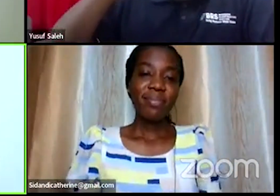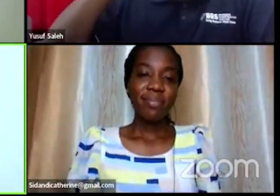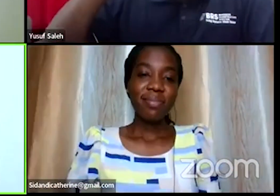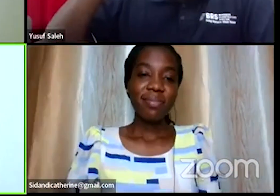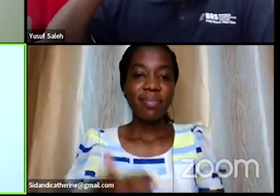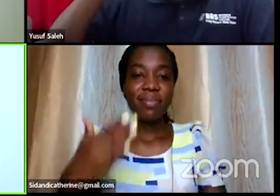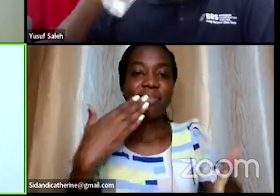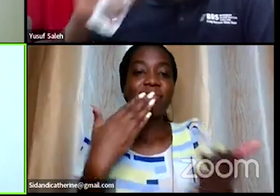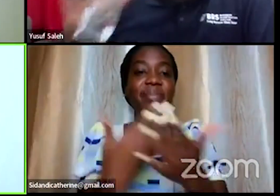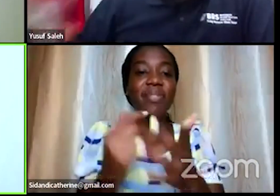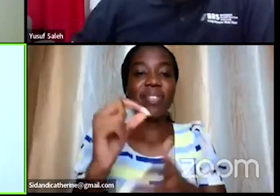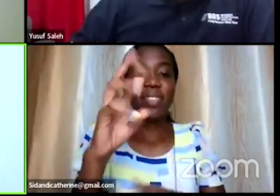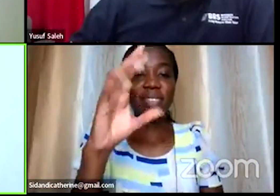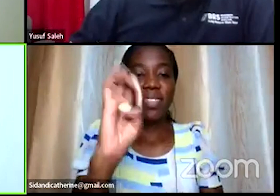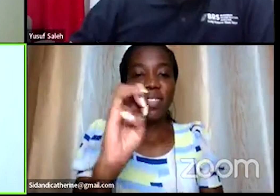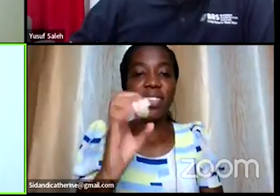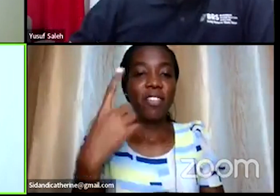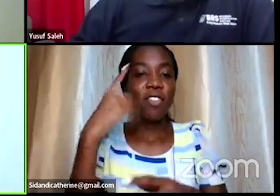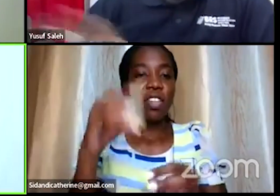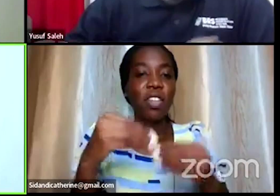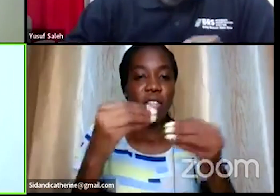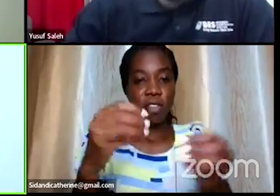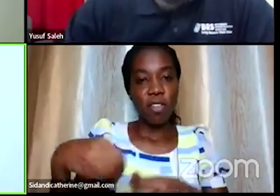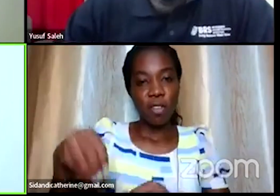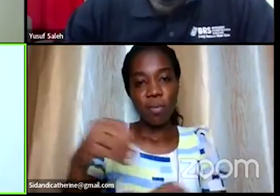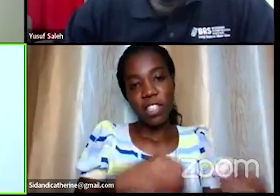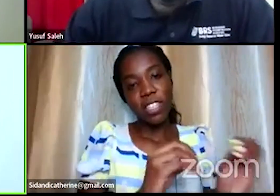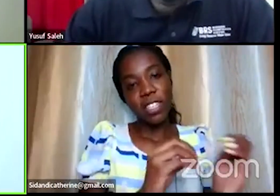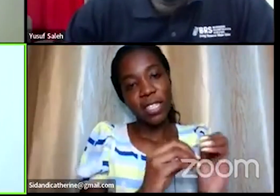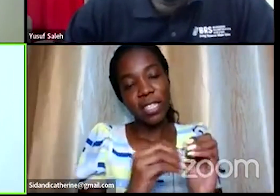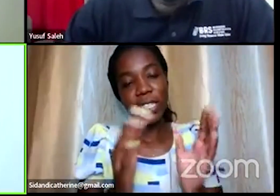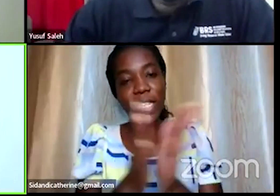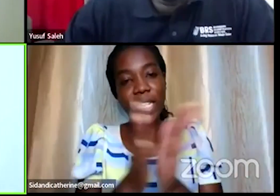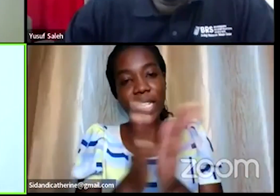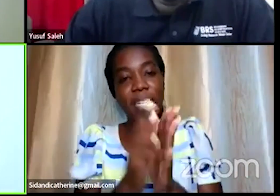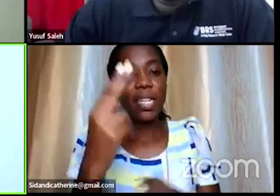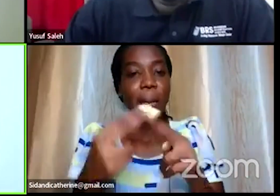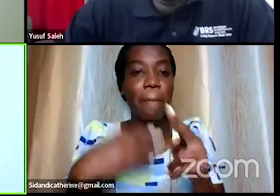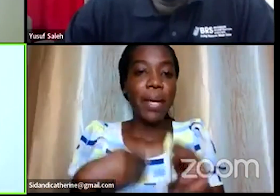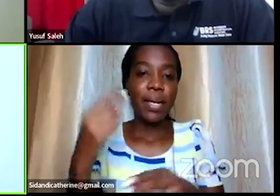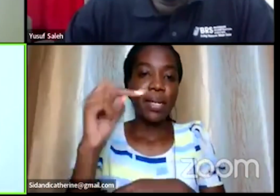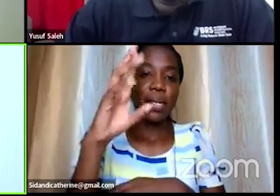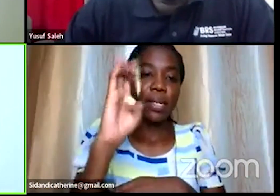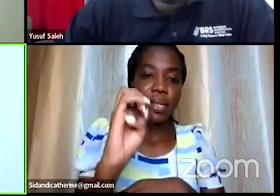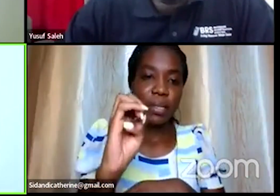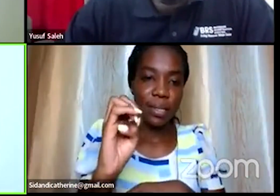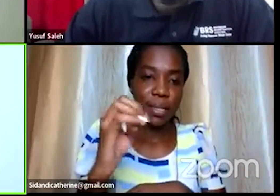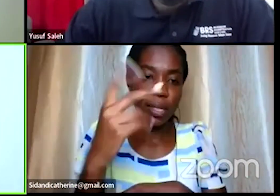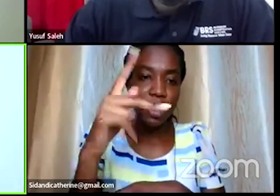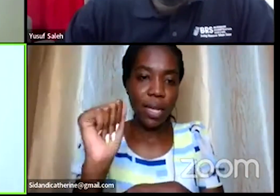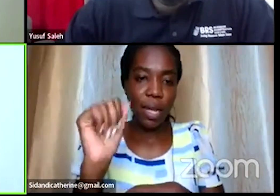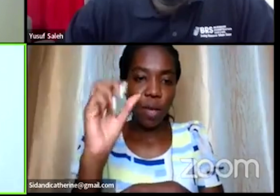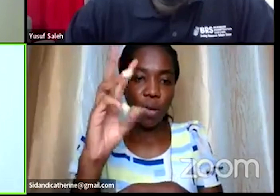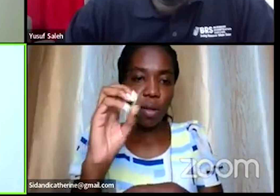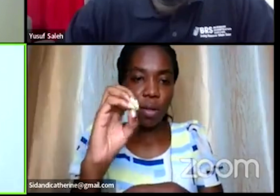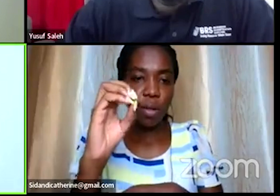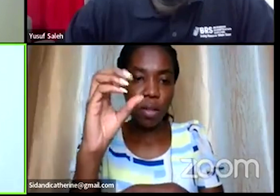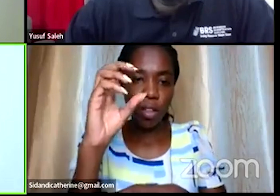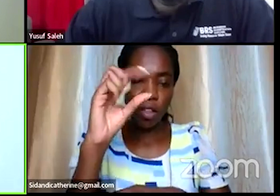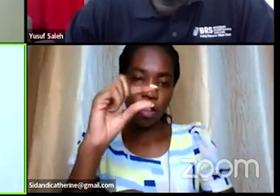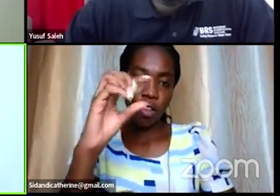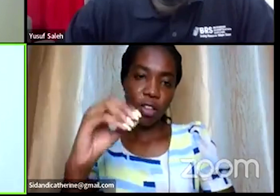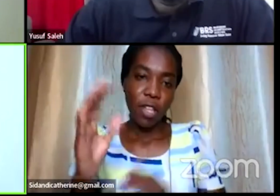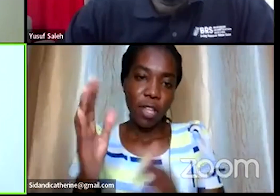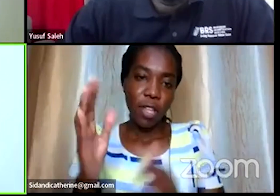Thank you, Grace. Thank you for giving me this opportunity. My name's Grace Kawogo. An experienced